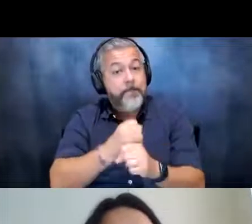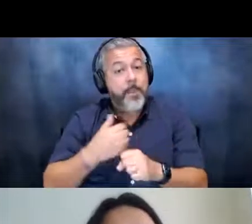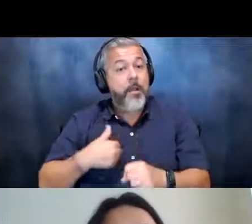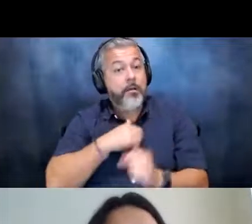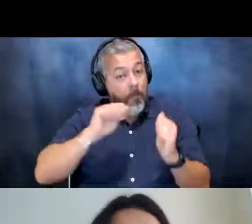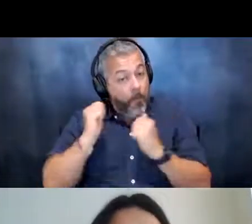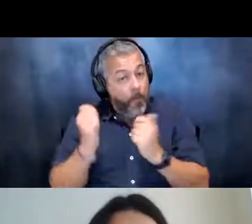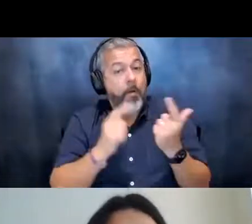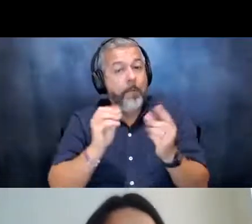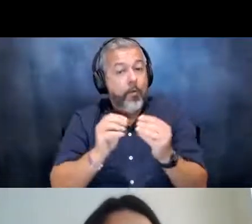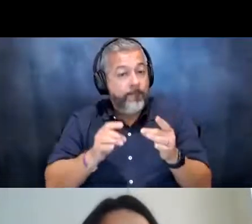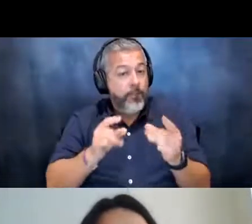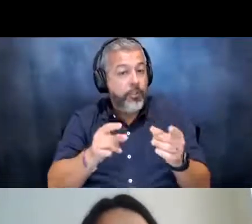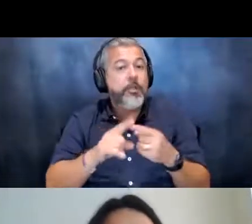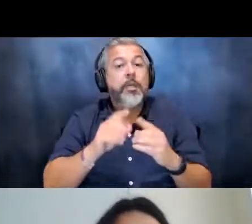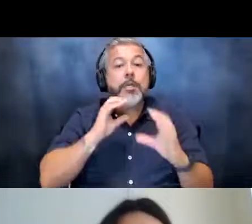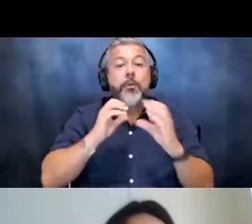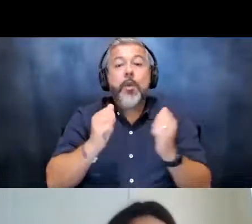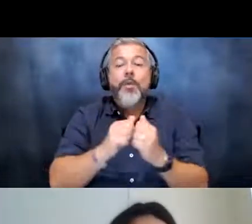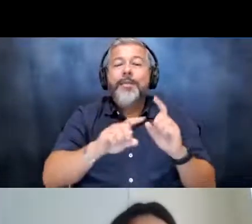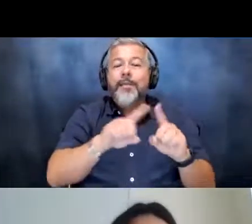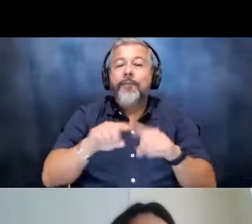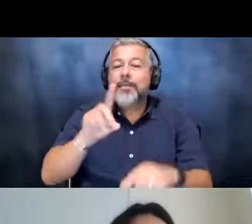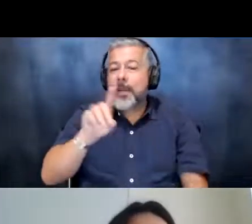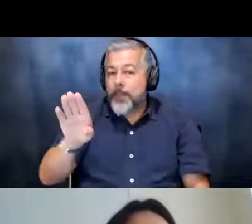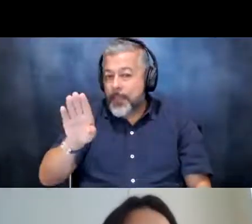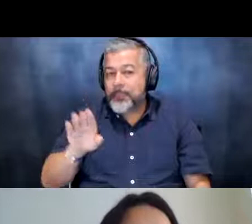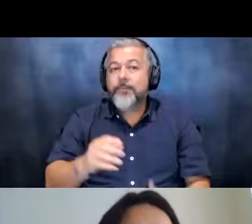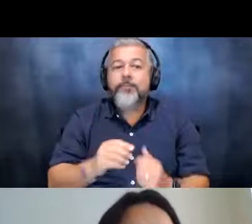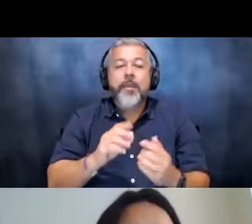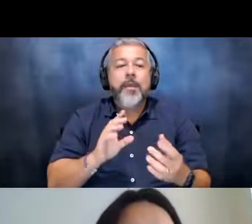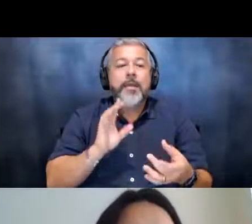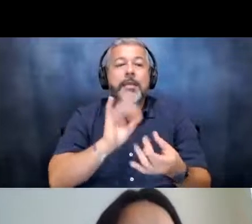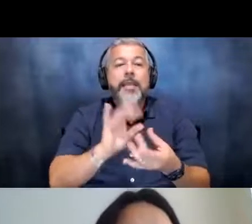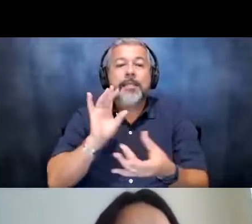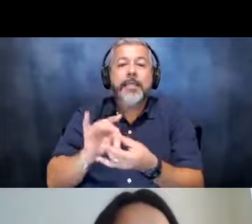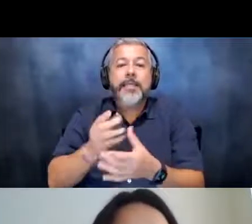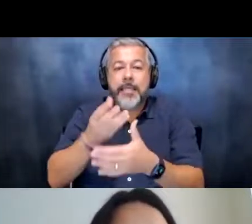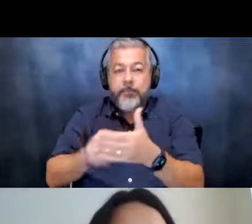with different databases, connecting those gaps, yeah.